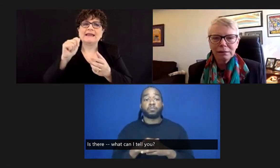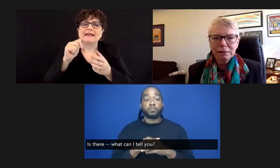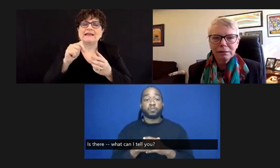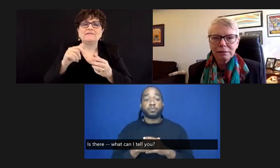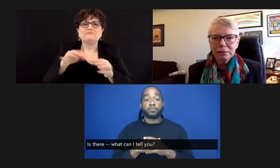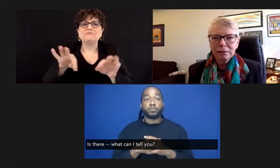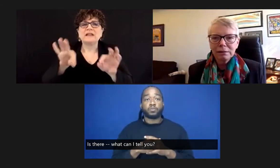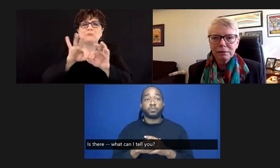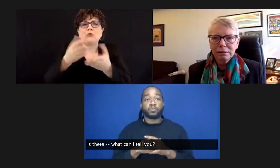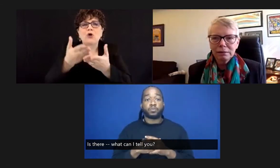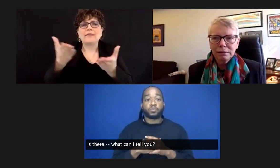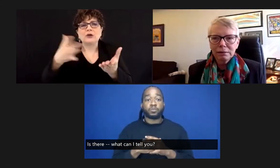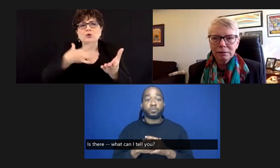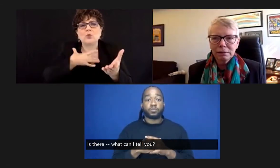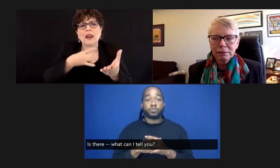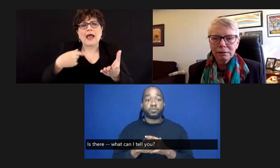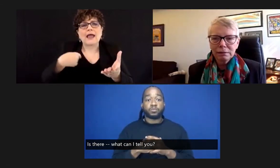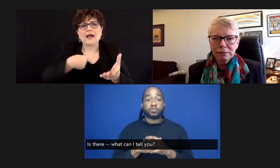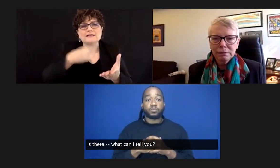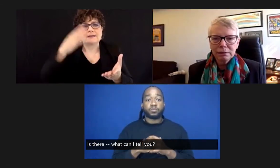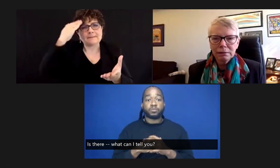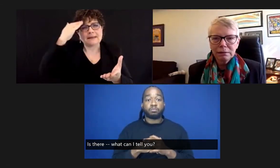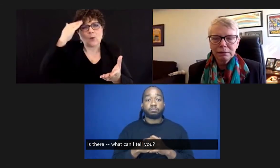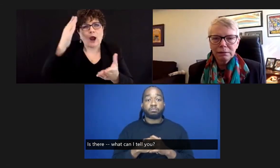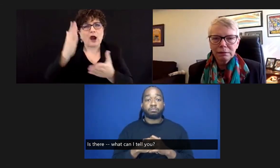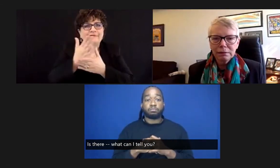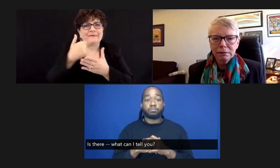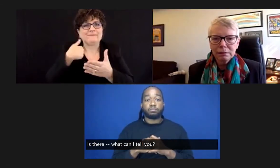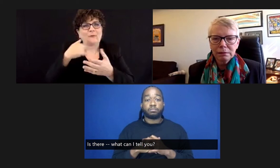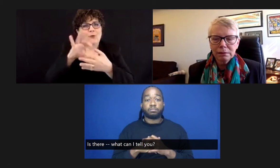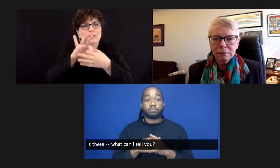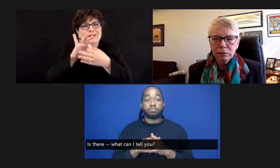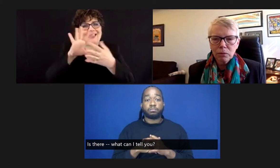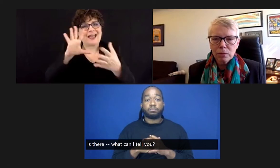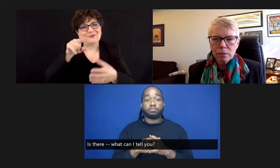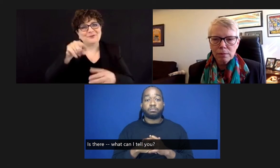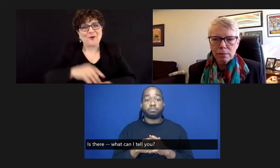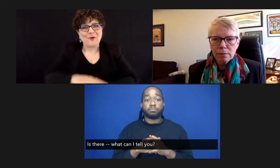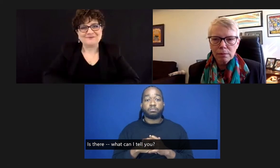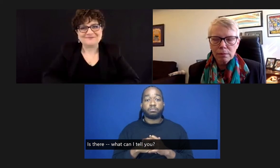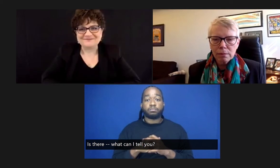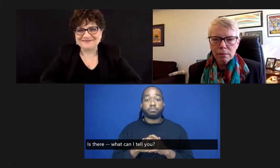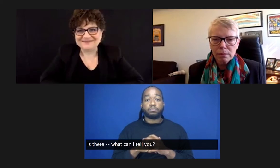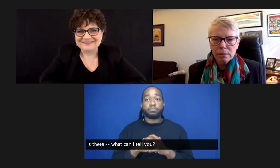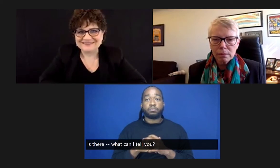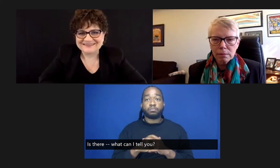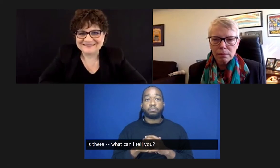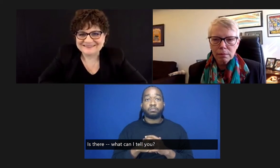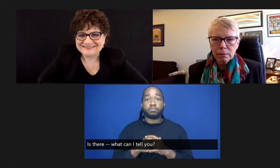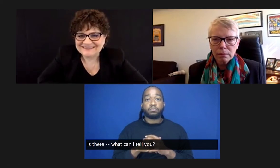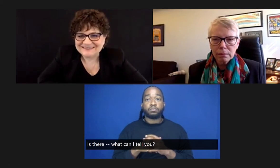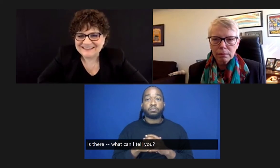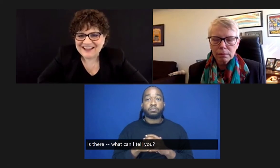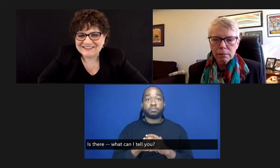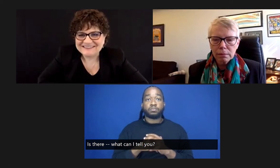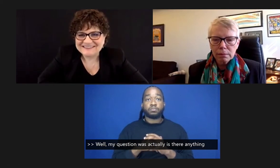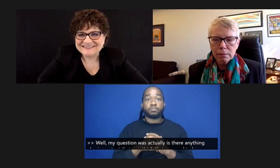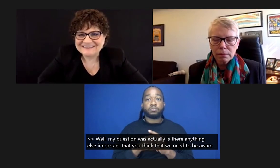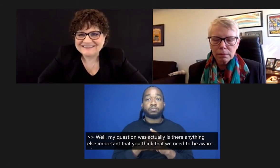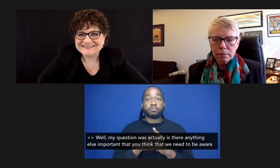Well, my question was actually, is there anything else important that you think that we need to be aware of before we let you